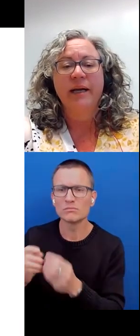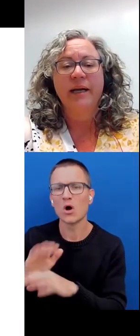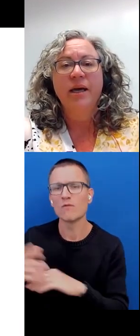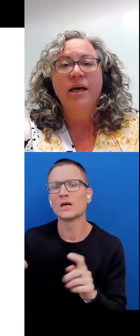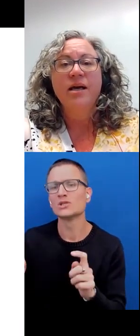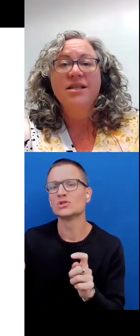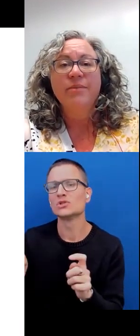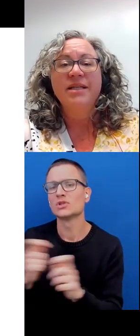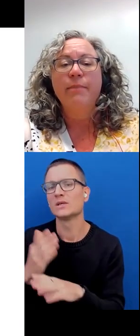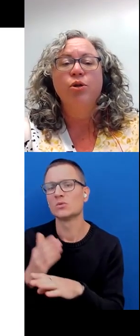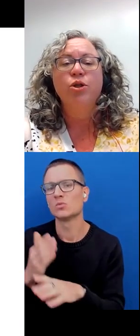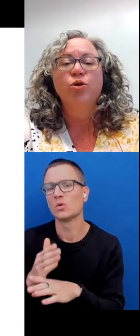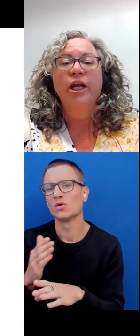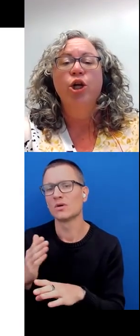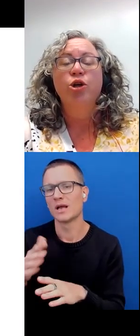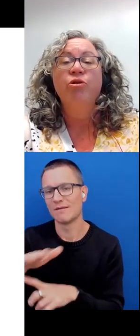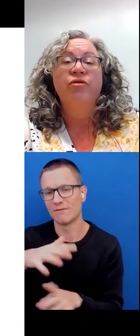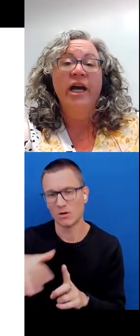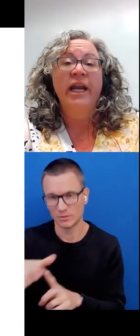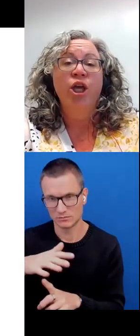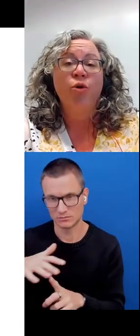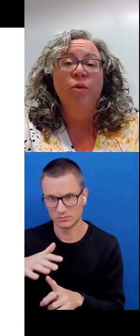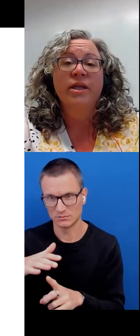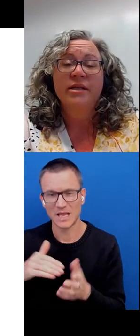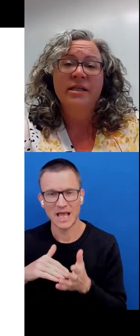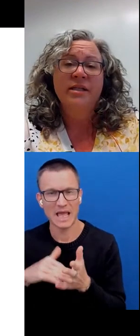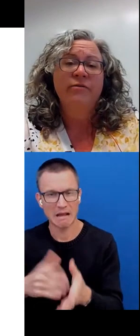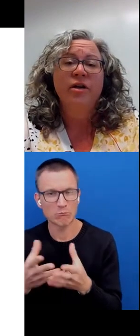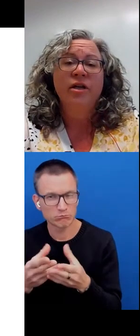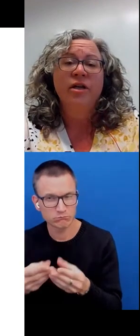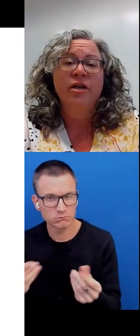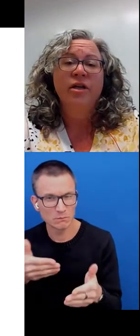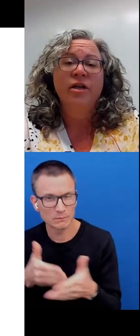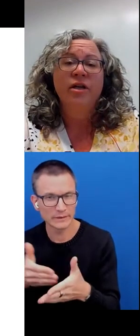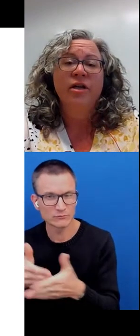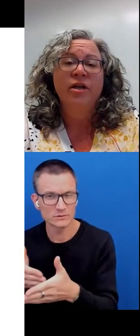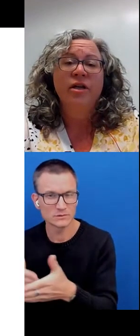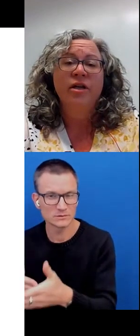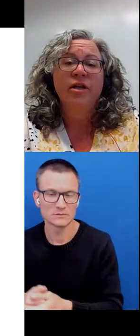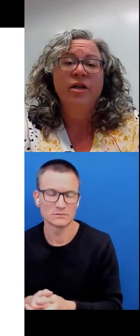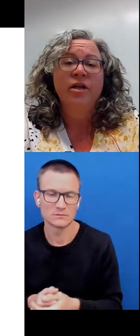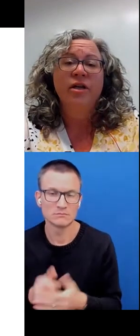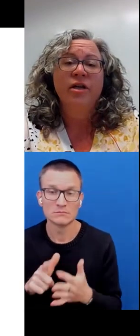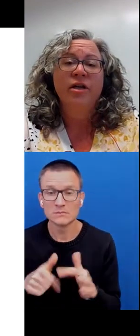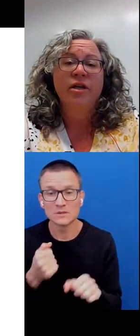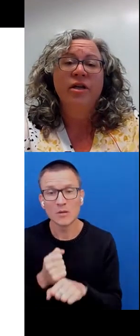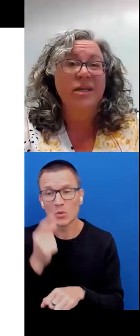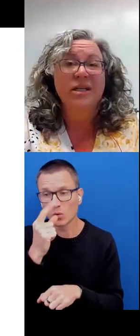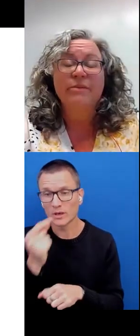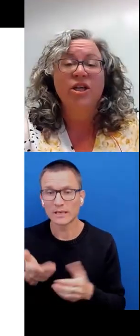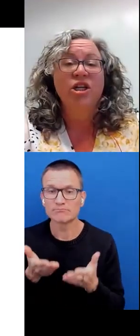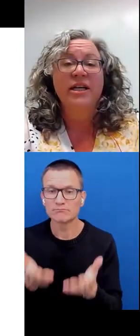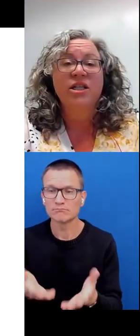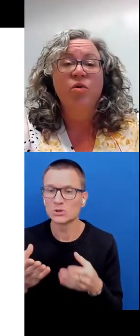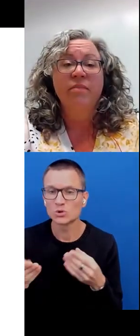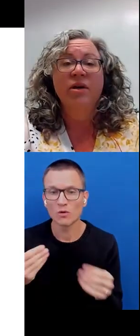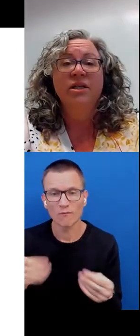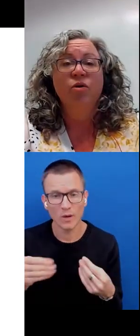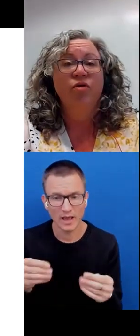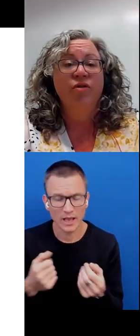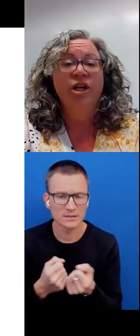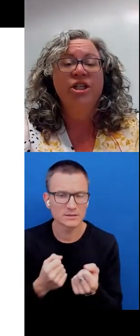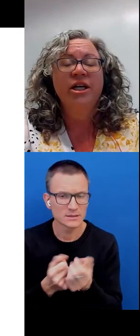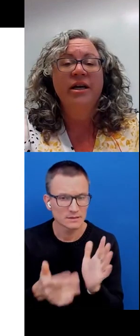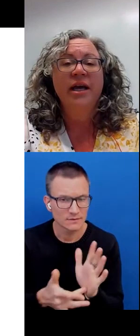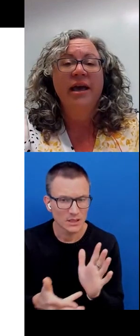disability. Some examples could include providing you with assistive technology software, sourcing specialised